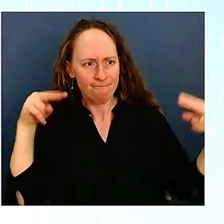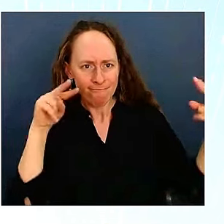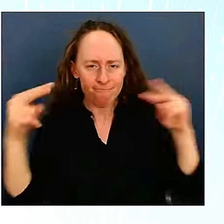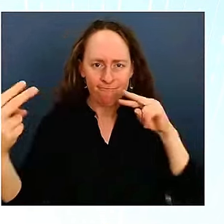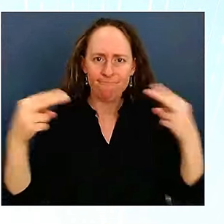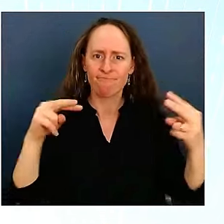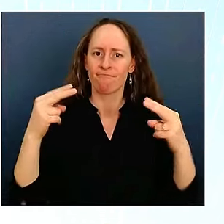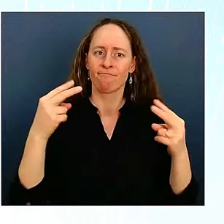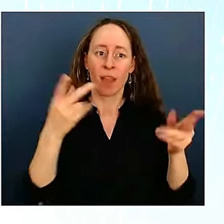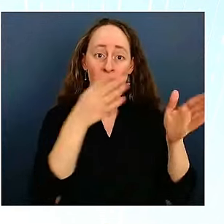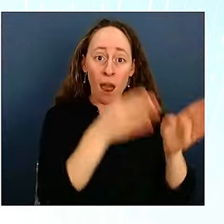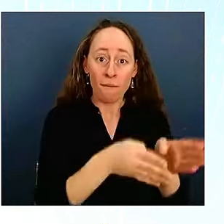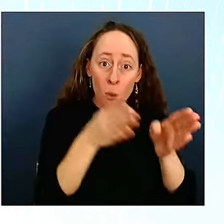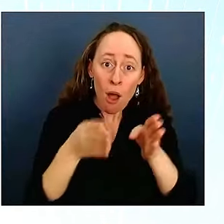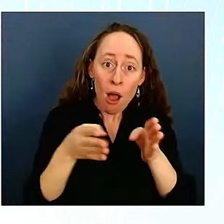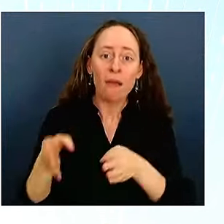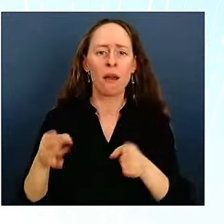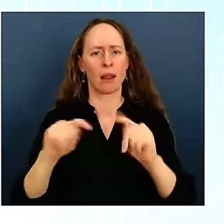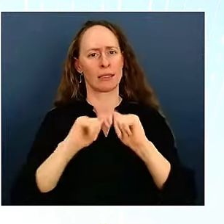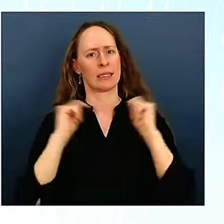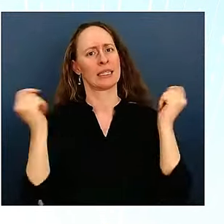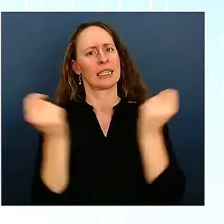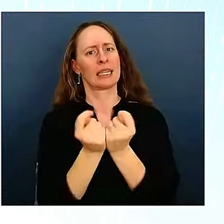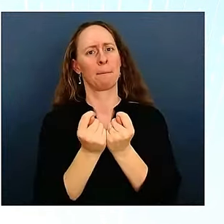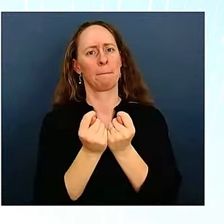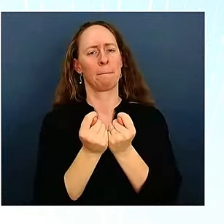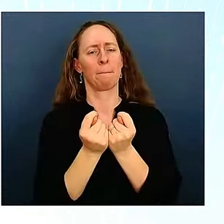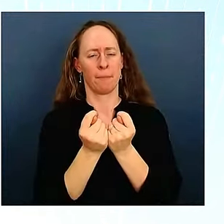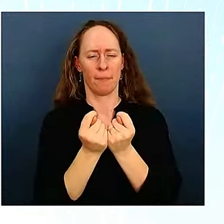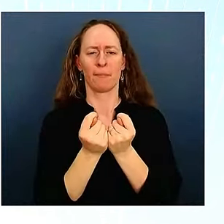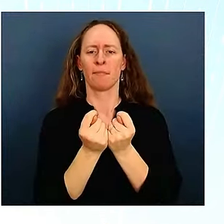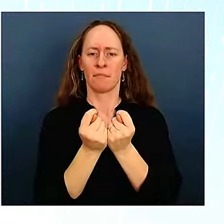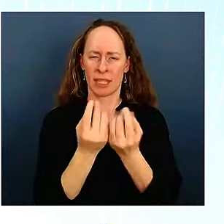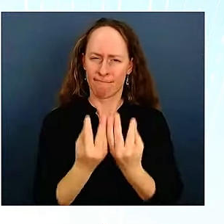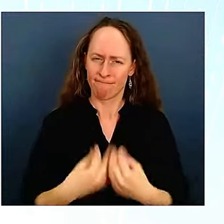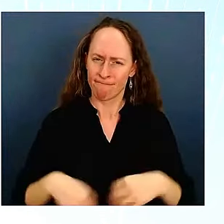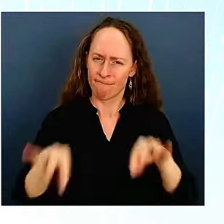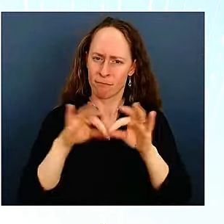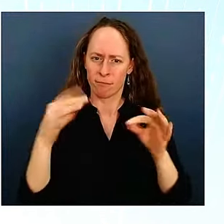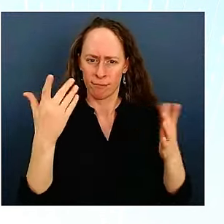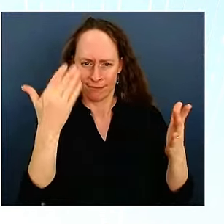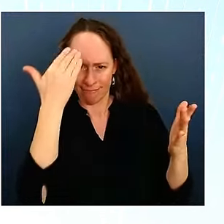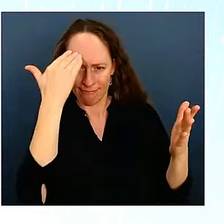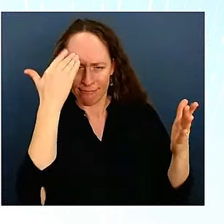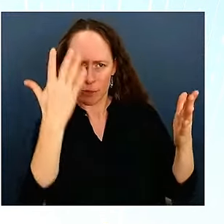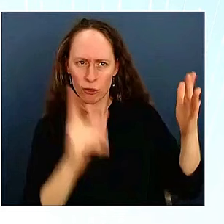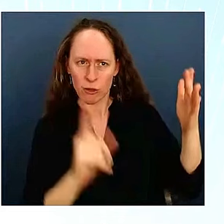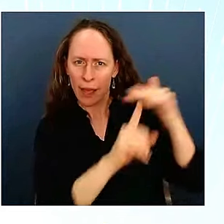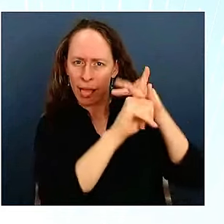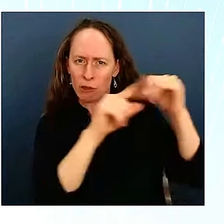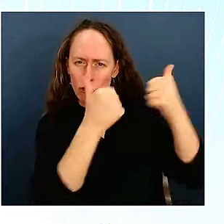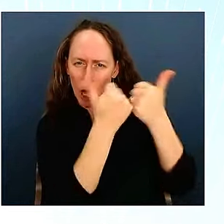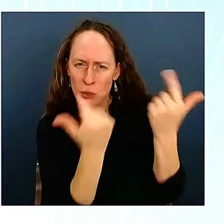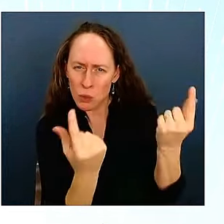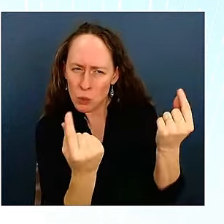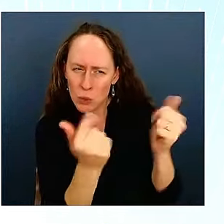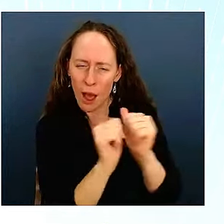is why we are champions. The challenges we faced made us